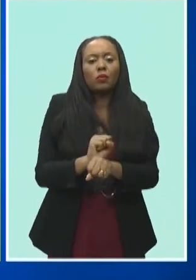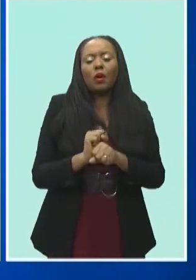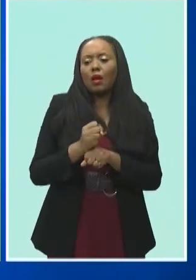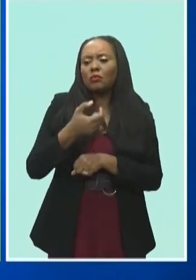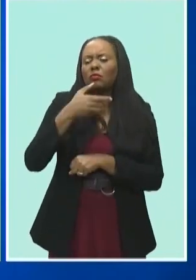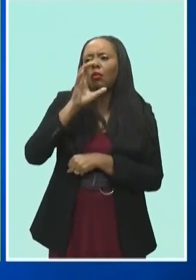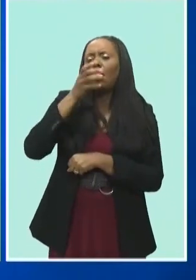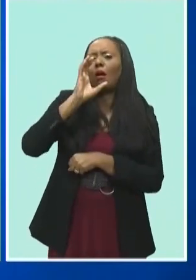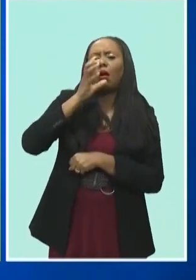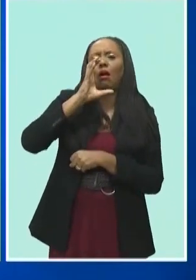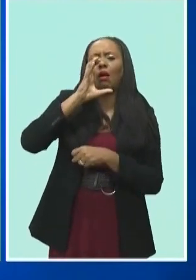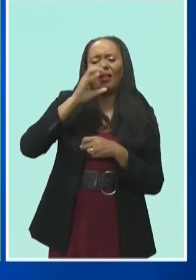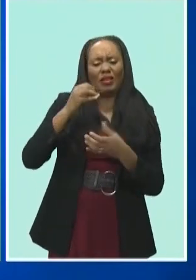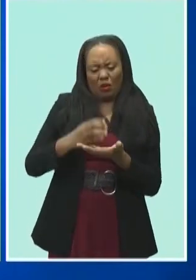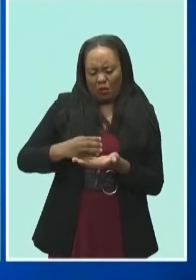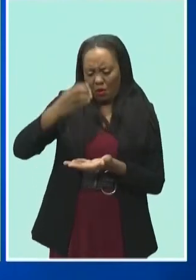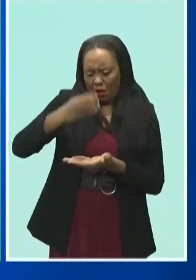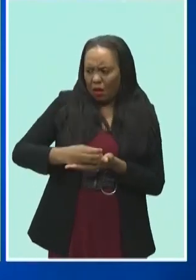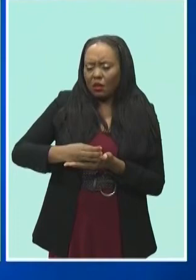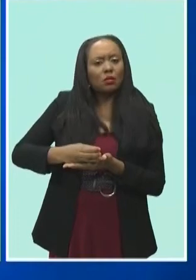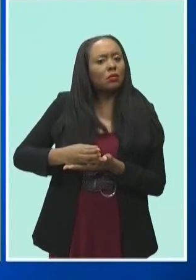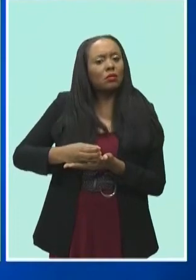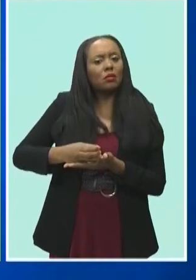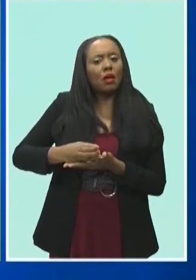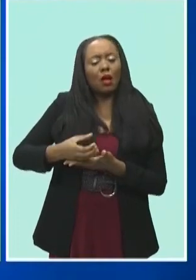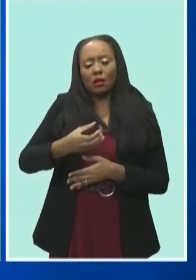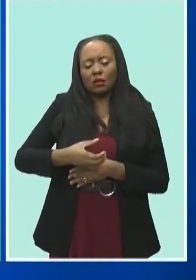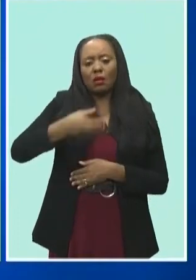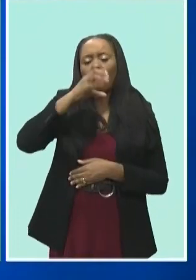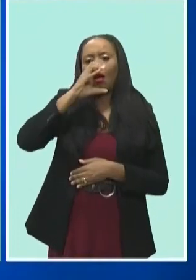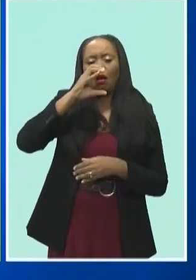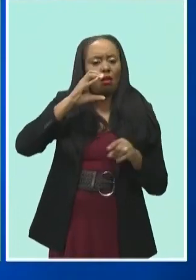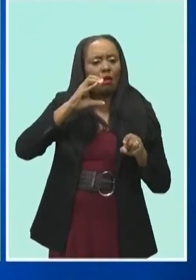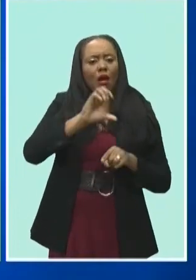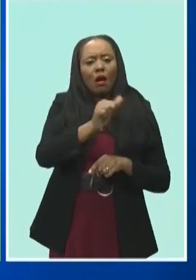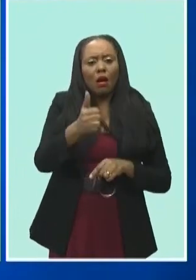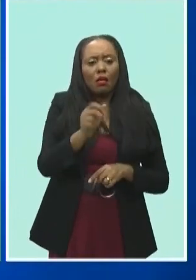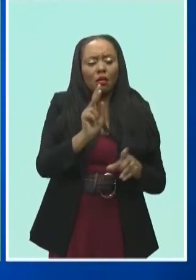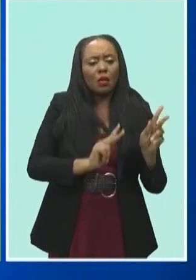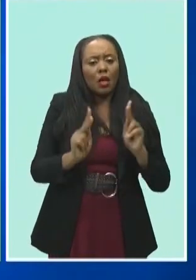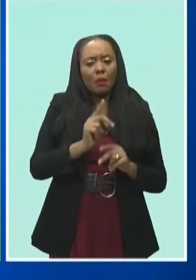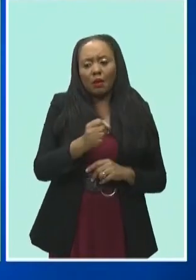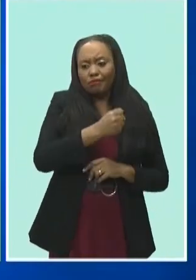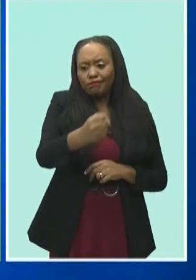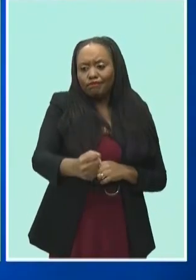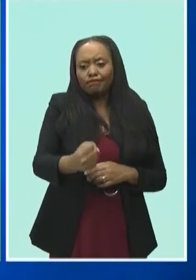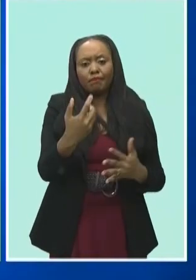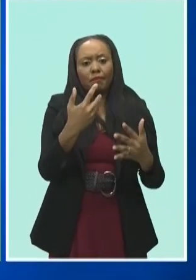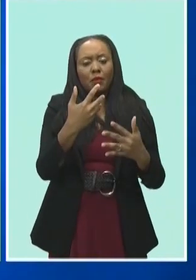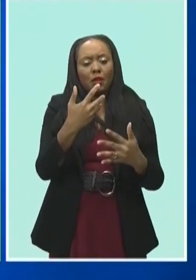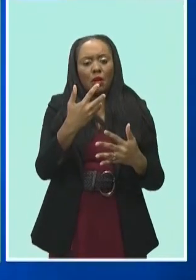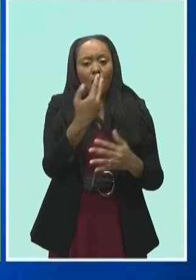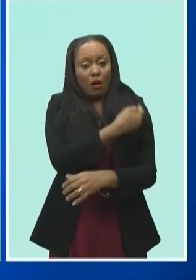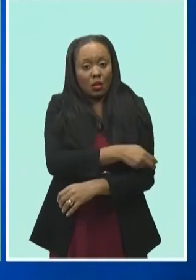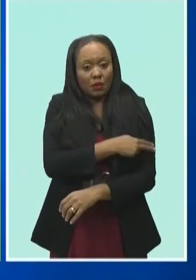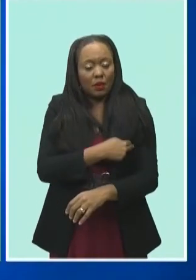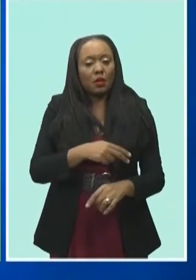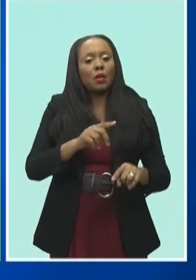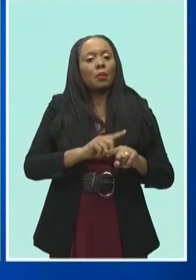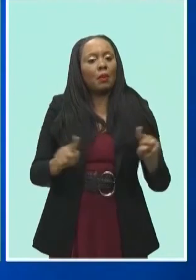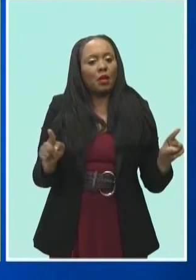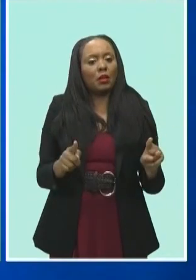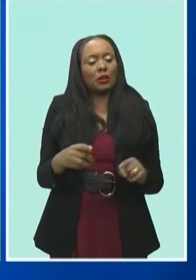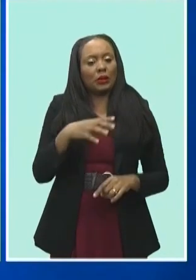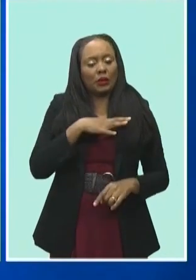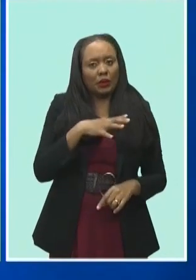the substance in the bottle. The other inmates were admitted to the hospital and have recovered. Still trying to come to